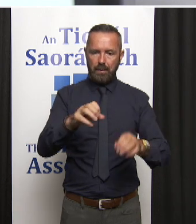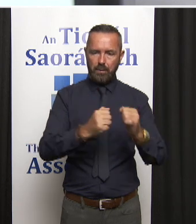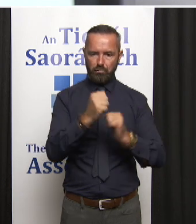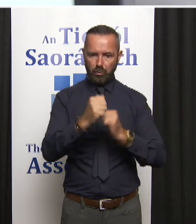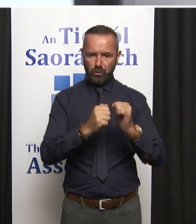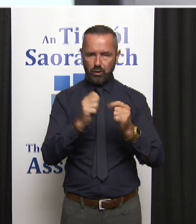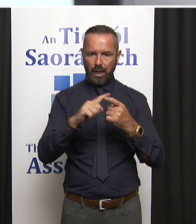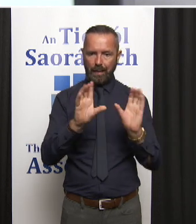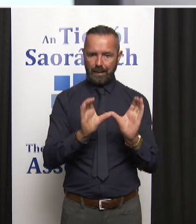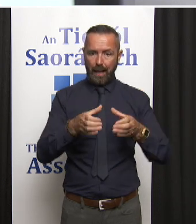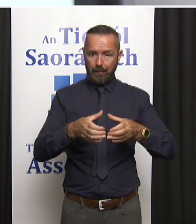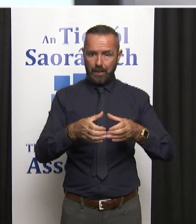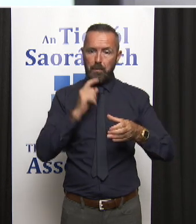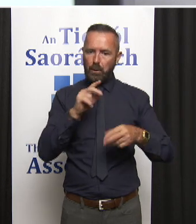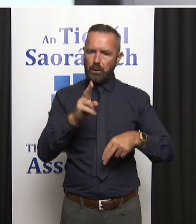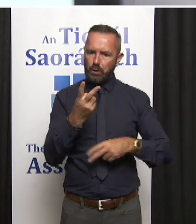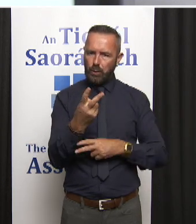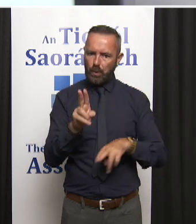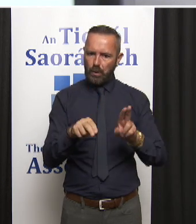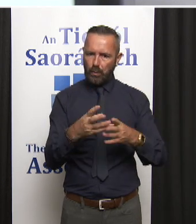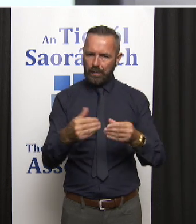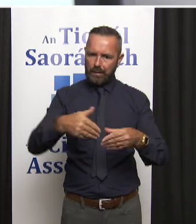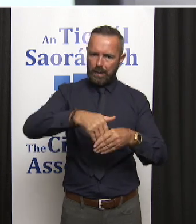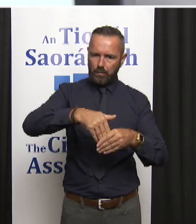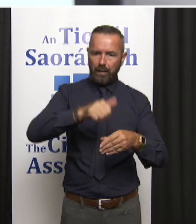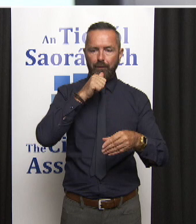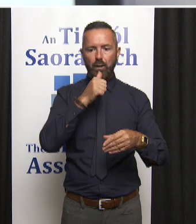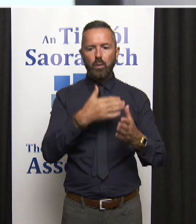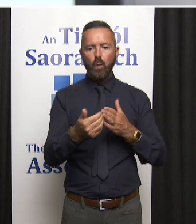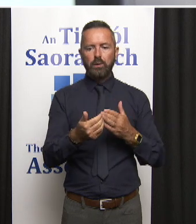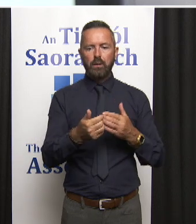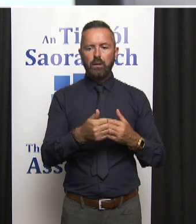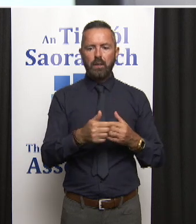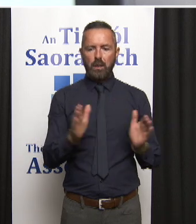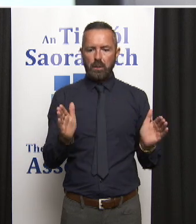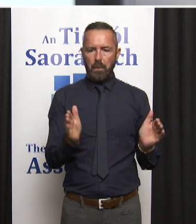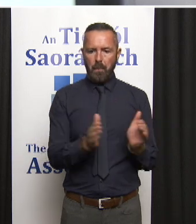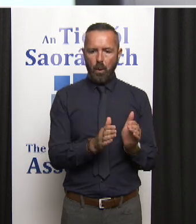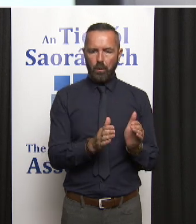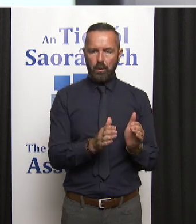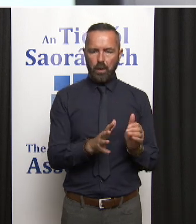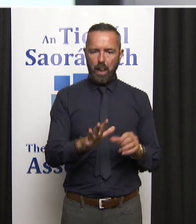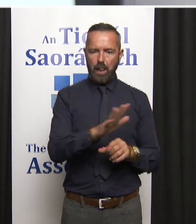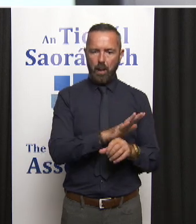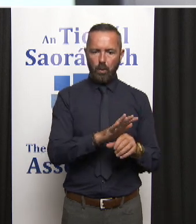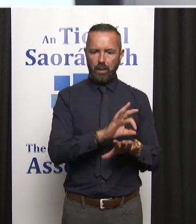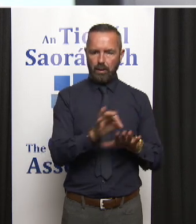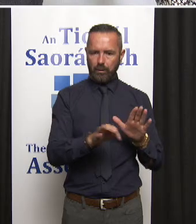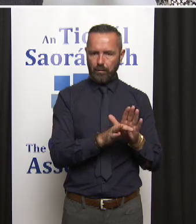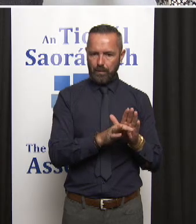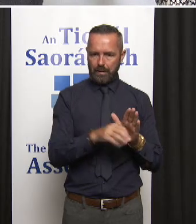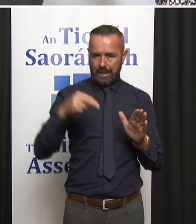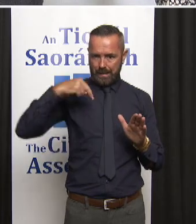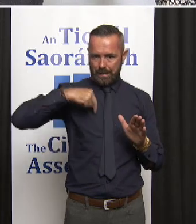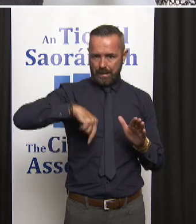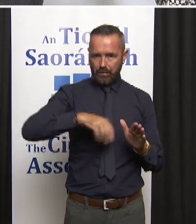new components. The first is the introduction of a much smaller unit of local government, closer to the citizens.